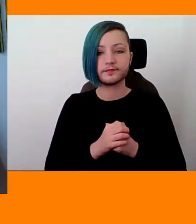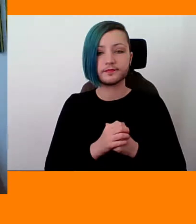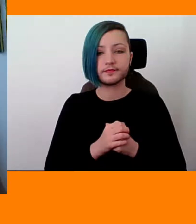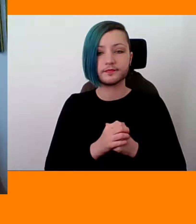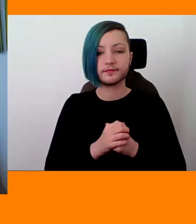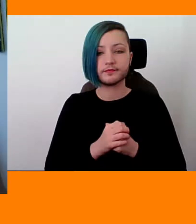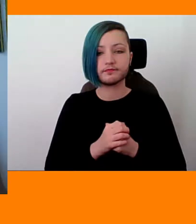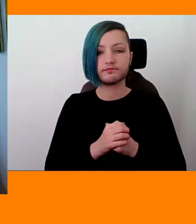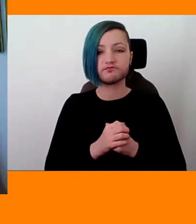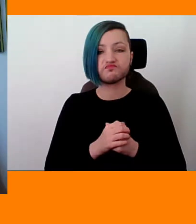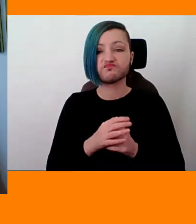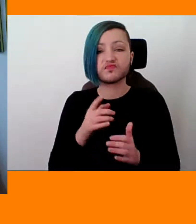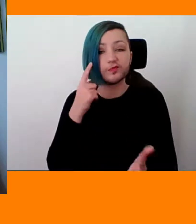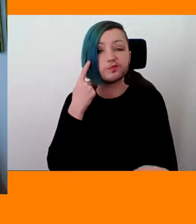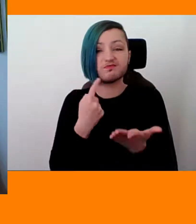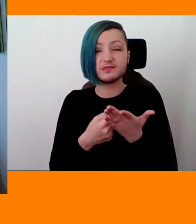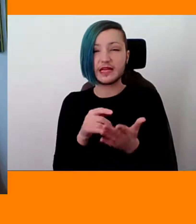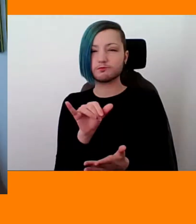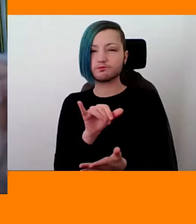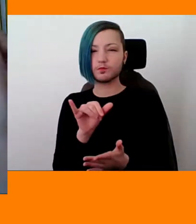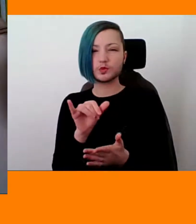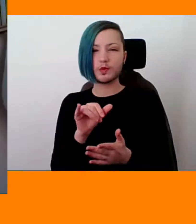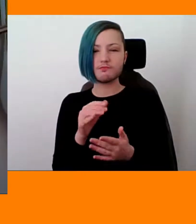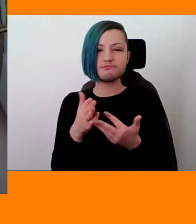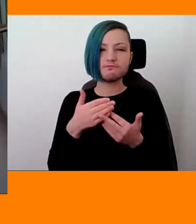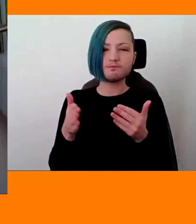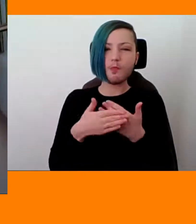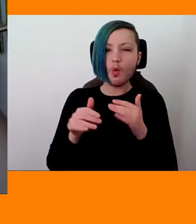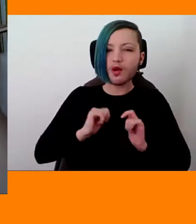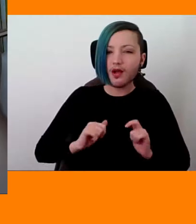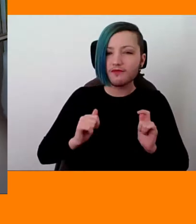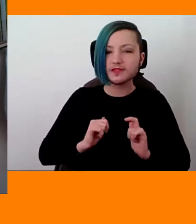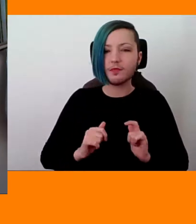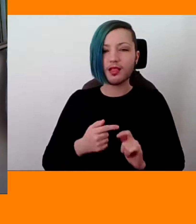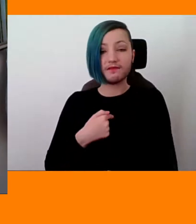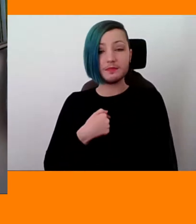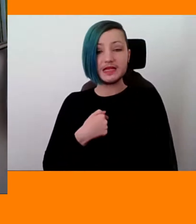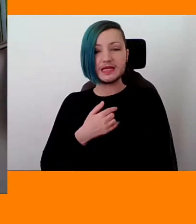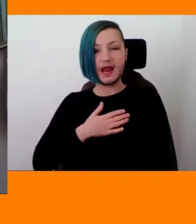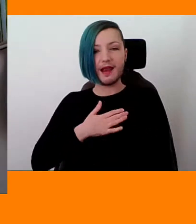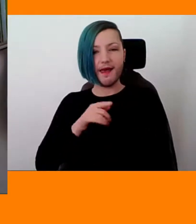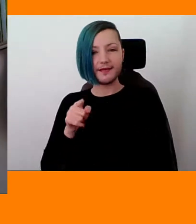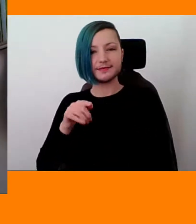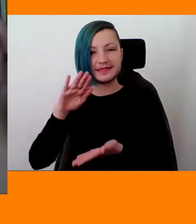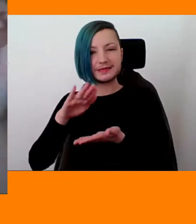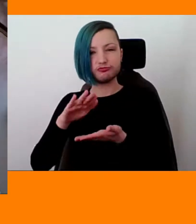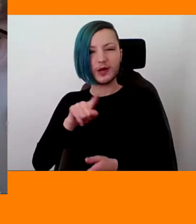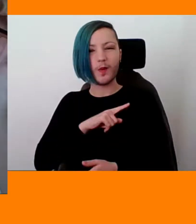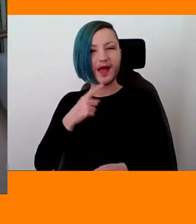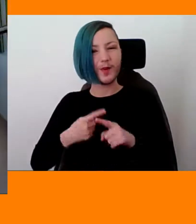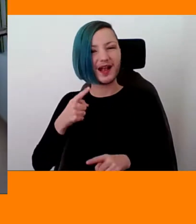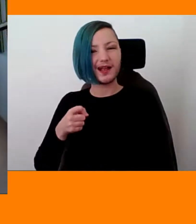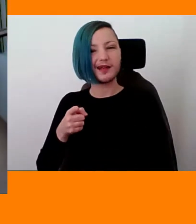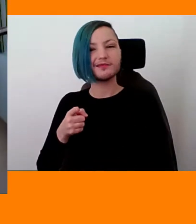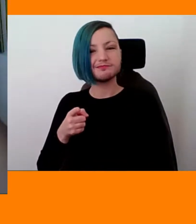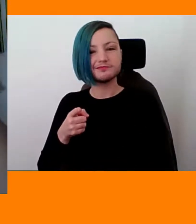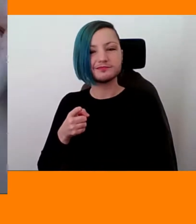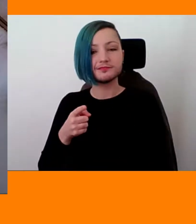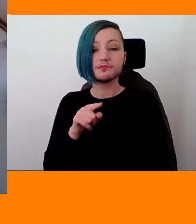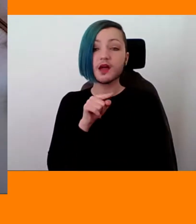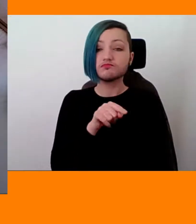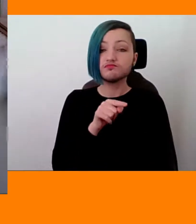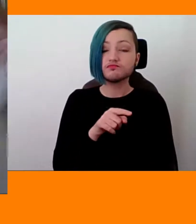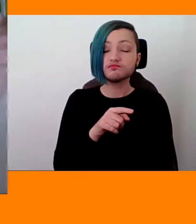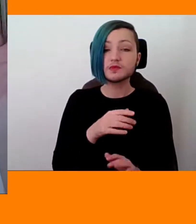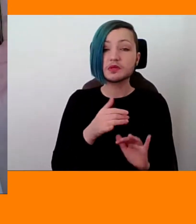You just decide whichever of these is you're most comfortable with doing. I like to go with this one because it's a bit quicker, but this one can